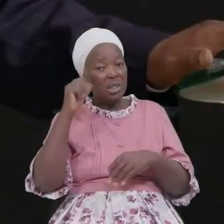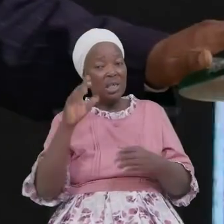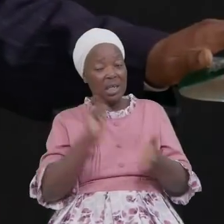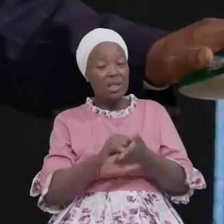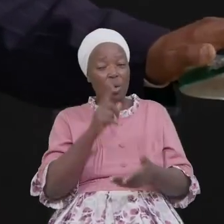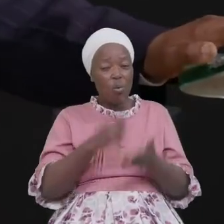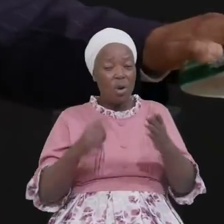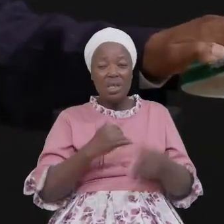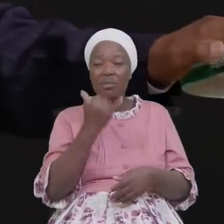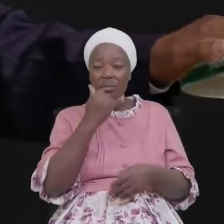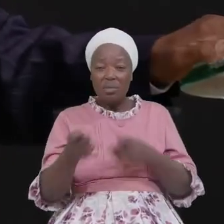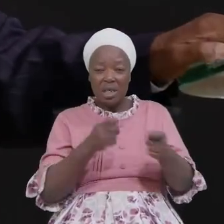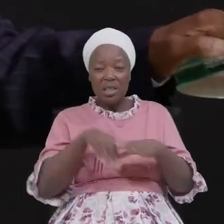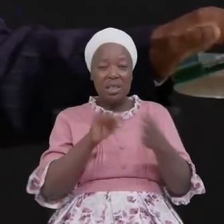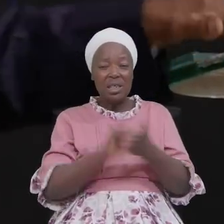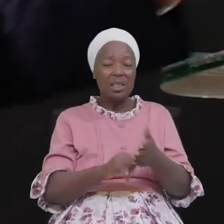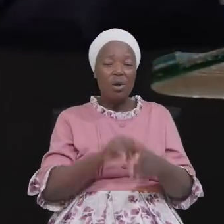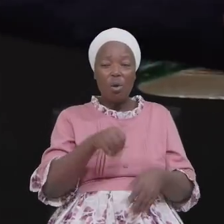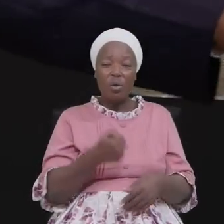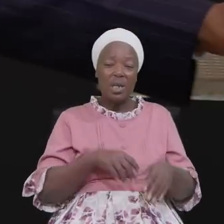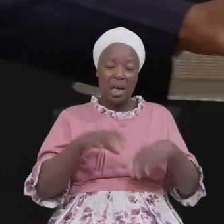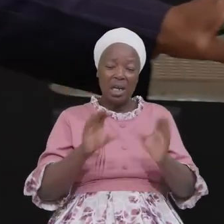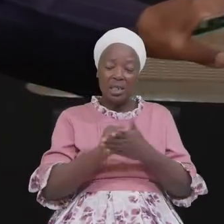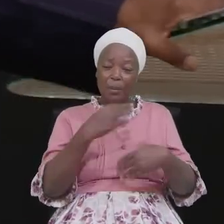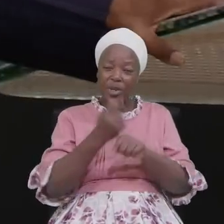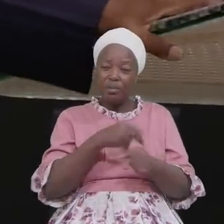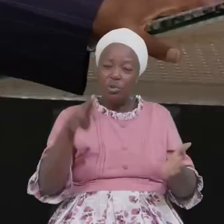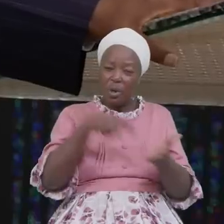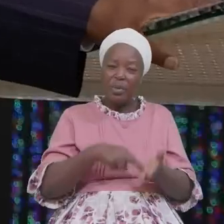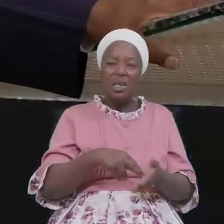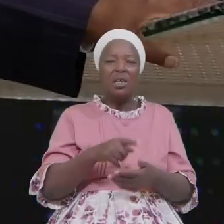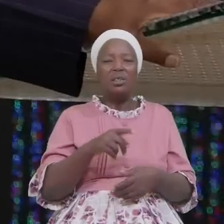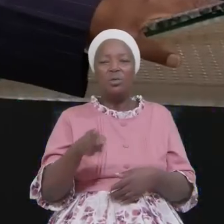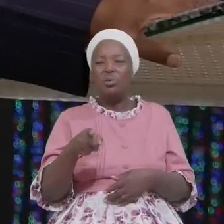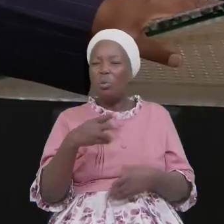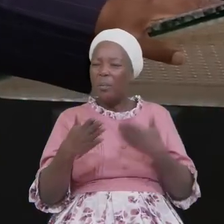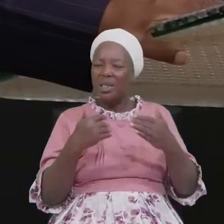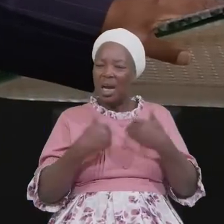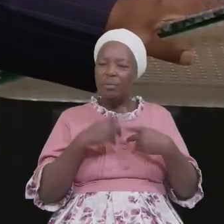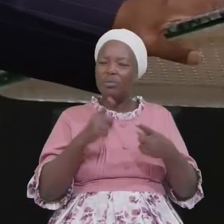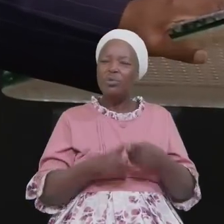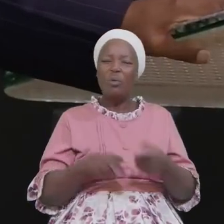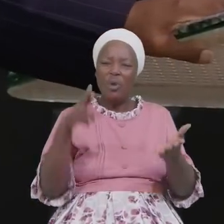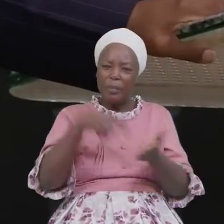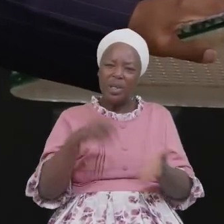you to repeat. You might have to repeat that